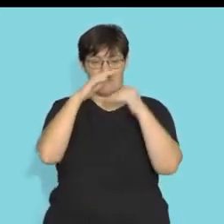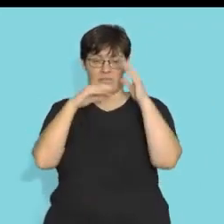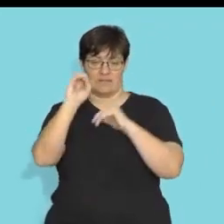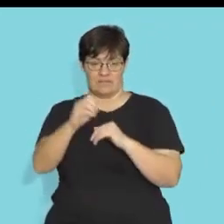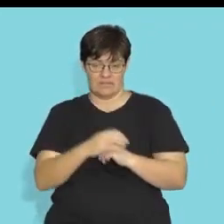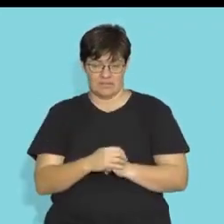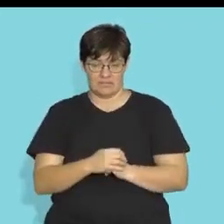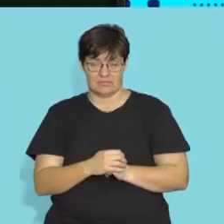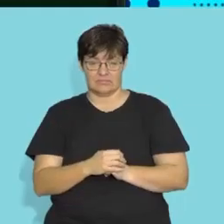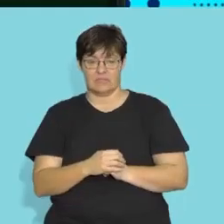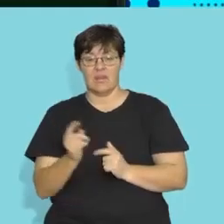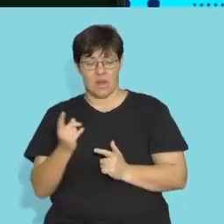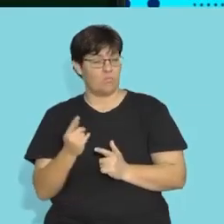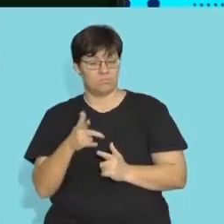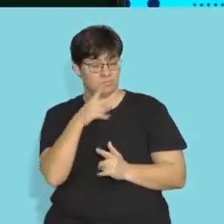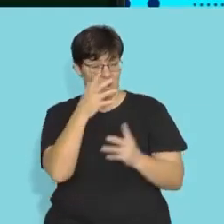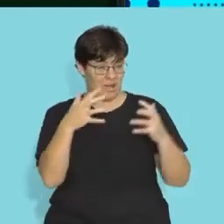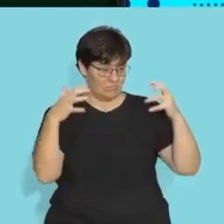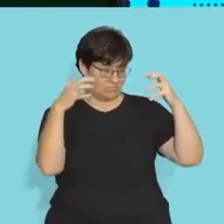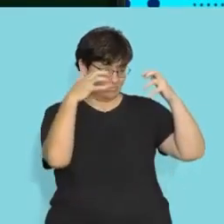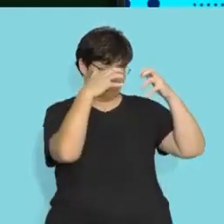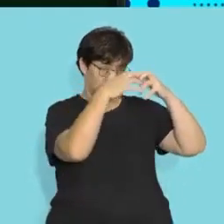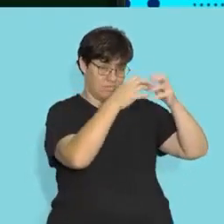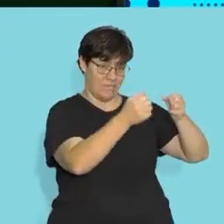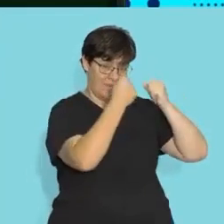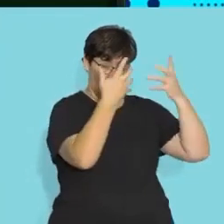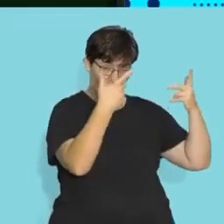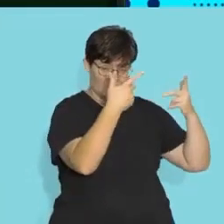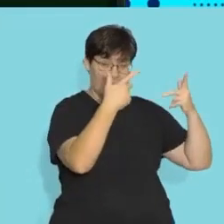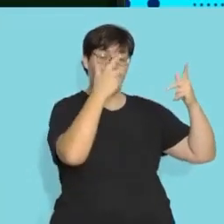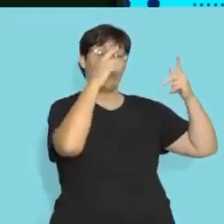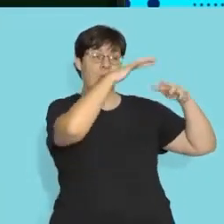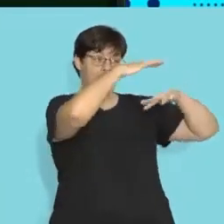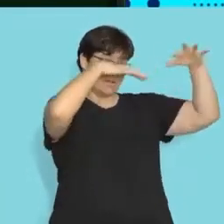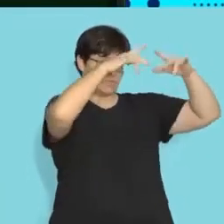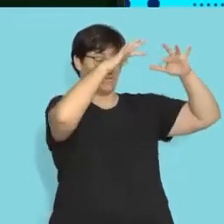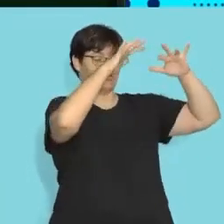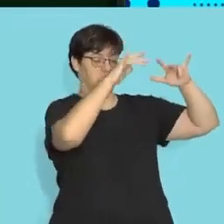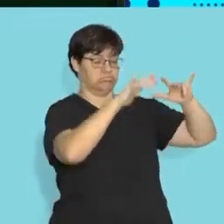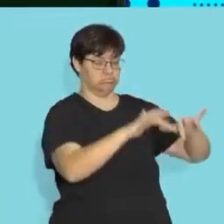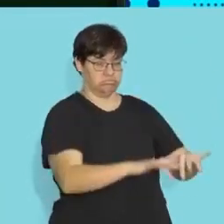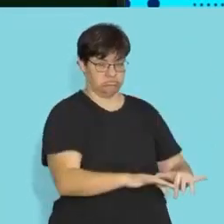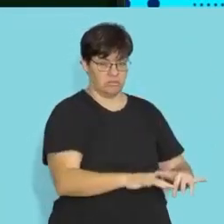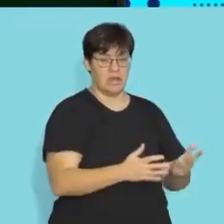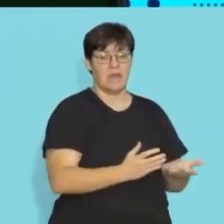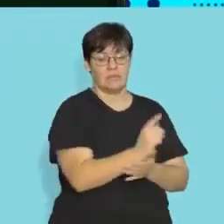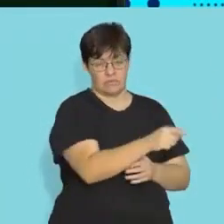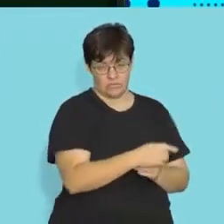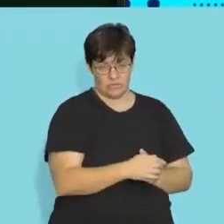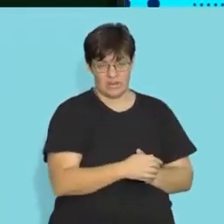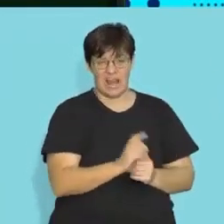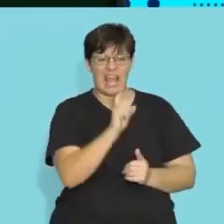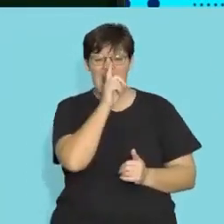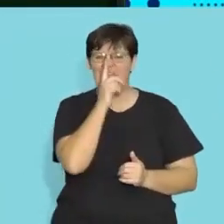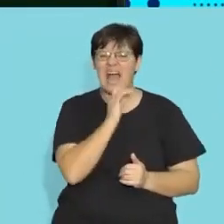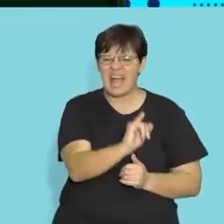the atmosphere. Precipitation essentially is important in returning the atmospheric water back to the Earth. And we see that